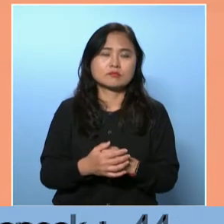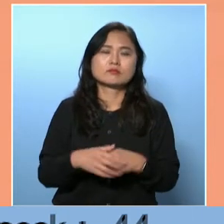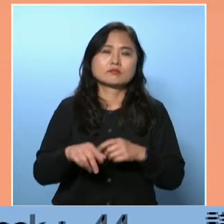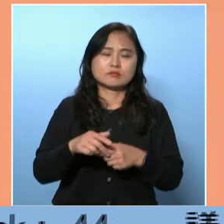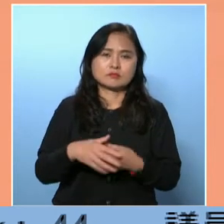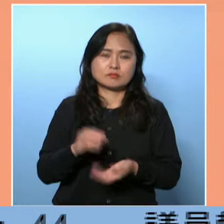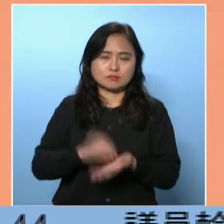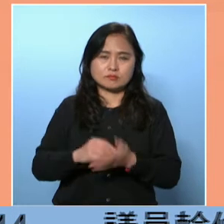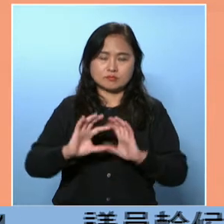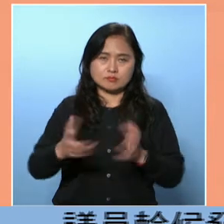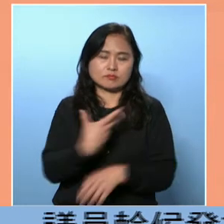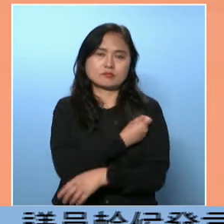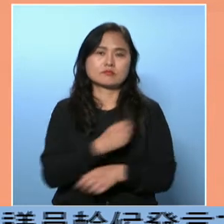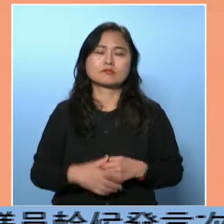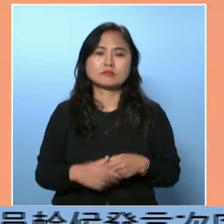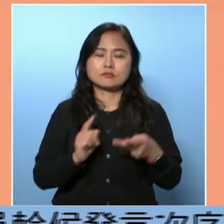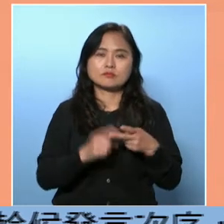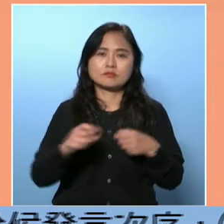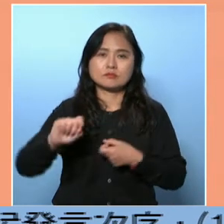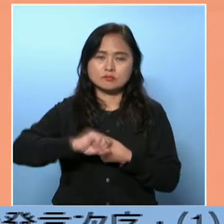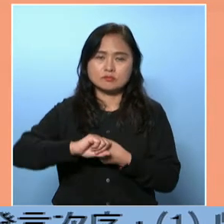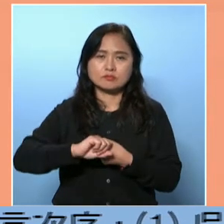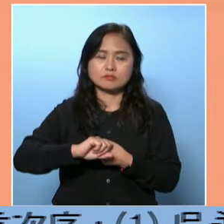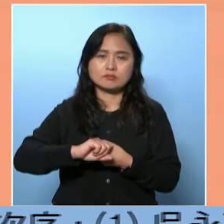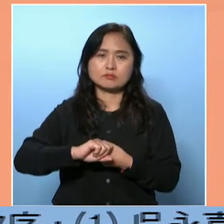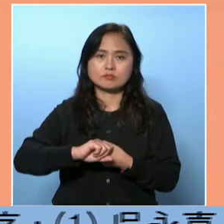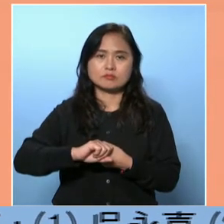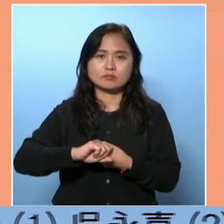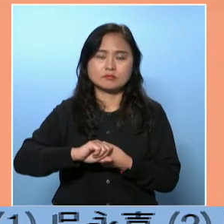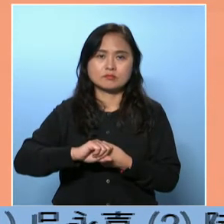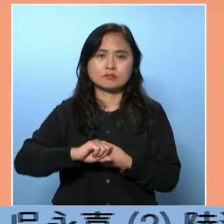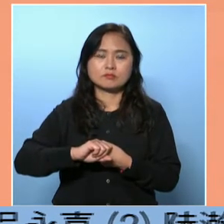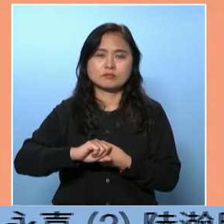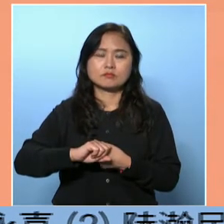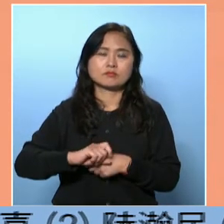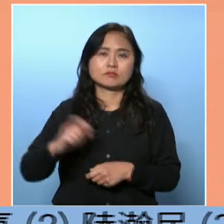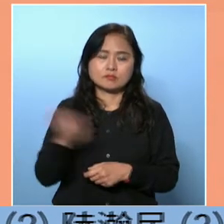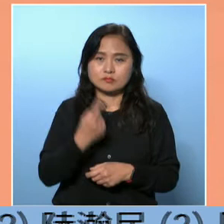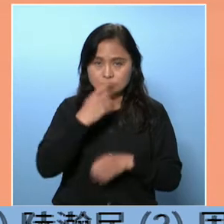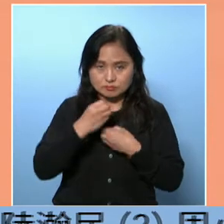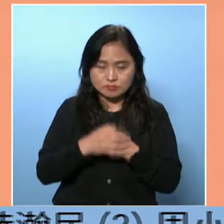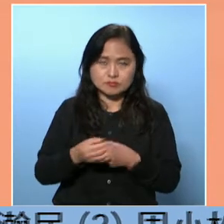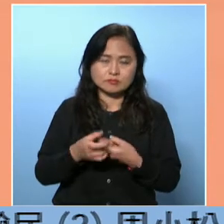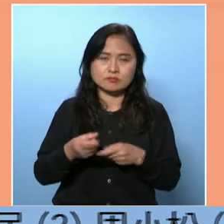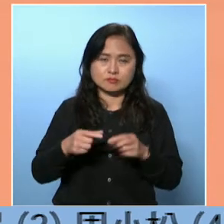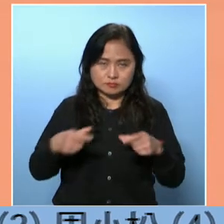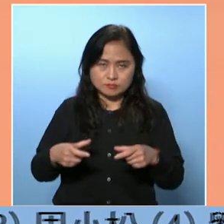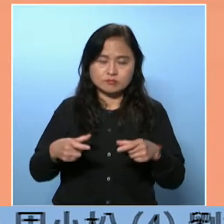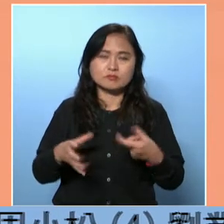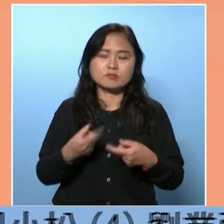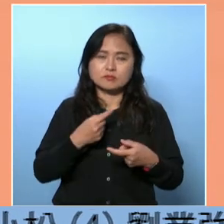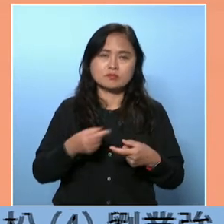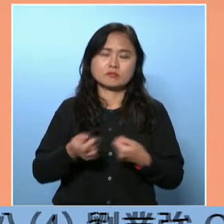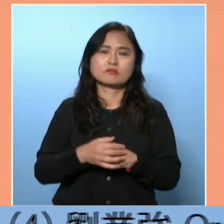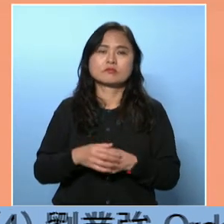private clinics to provide jabs to children and other designated groups. And we must, there